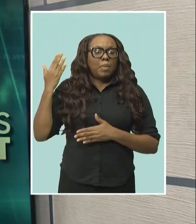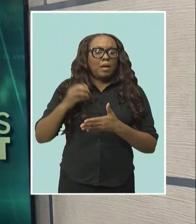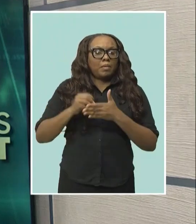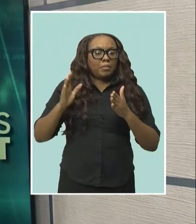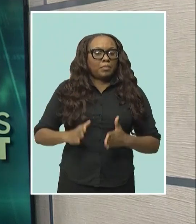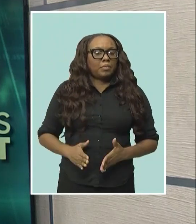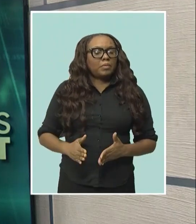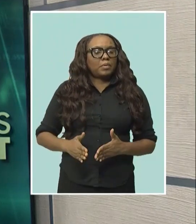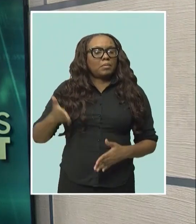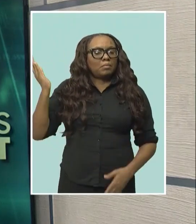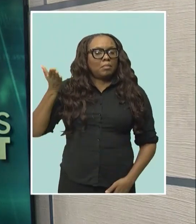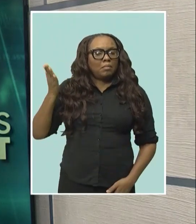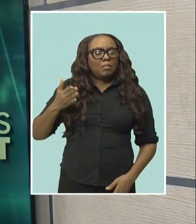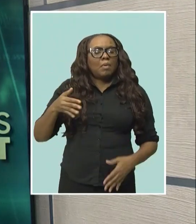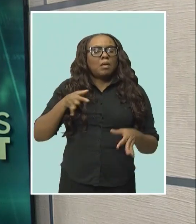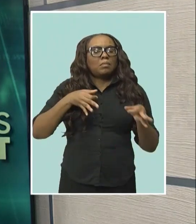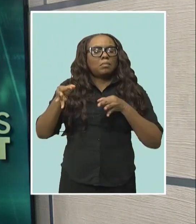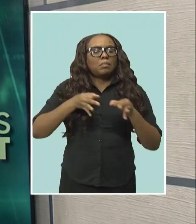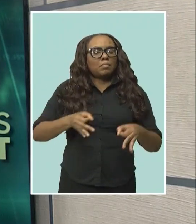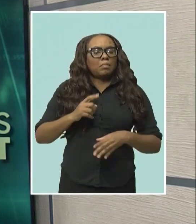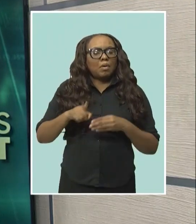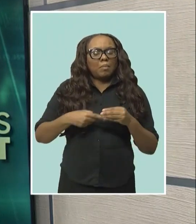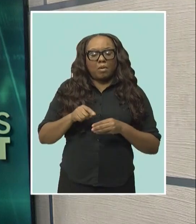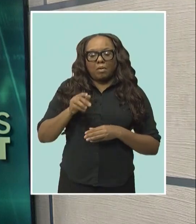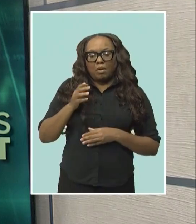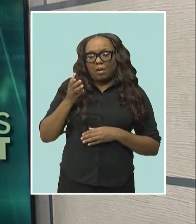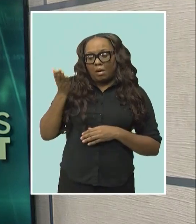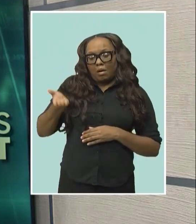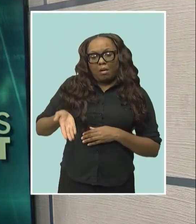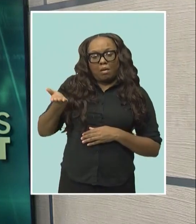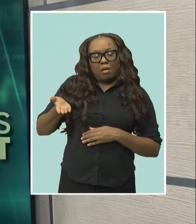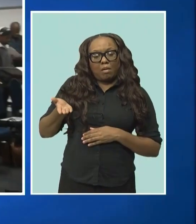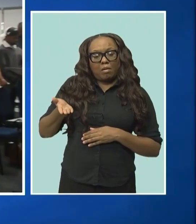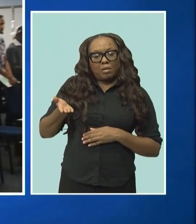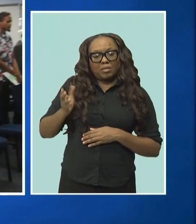told them about her journey. Let's hear from her.